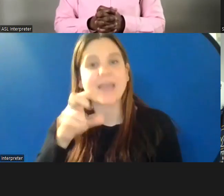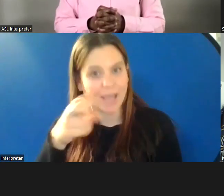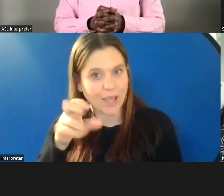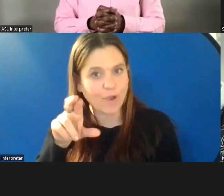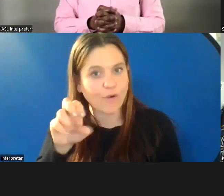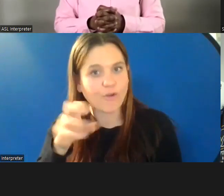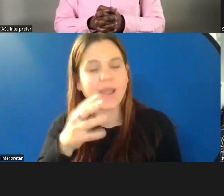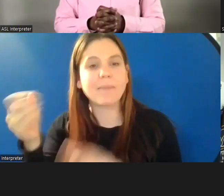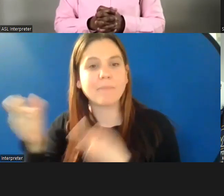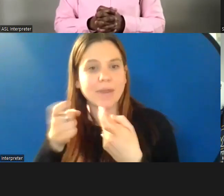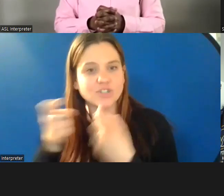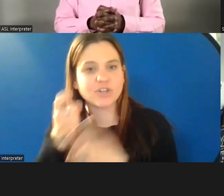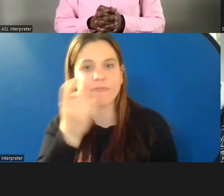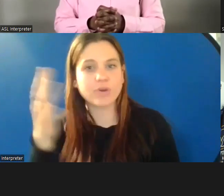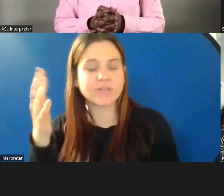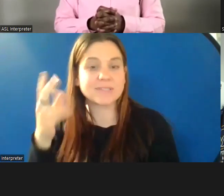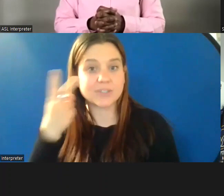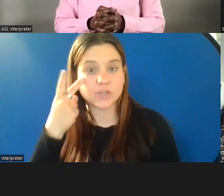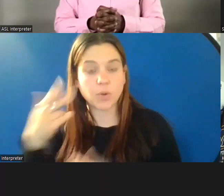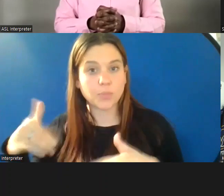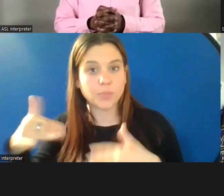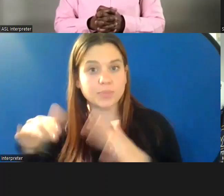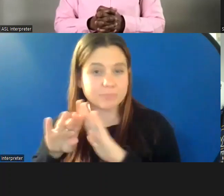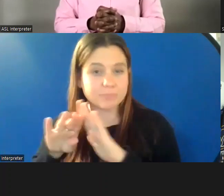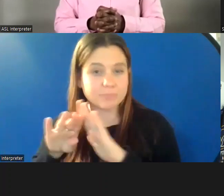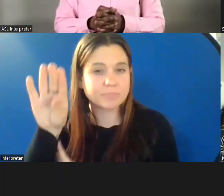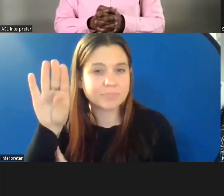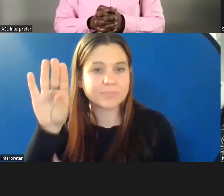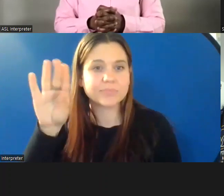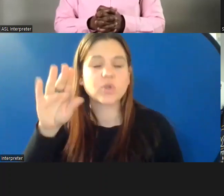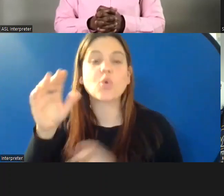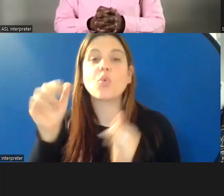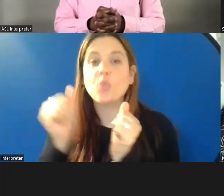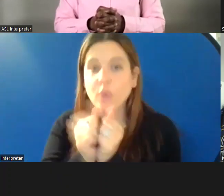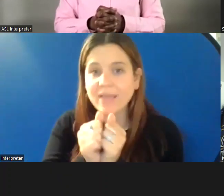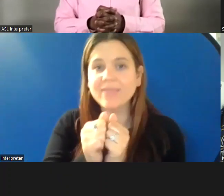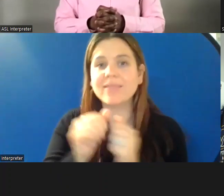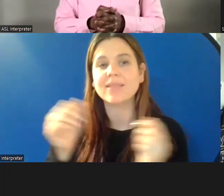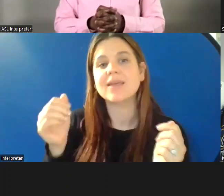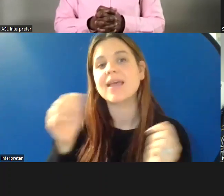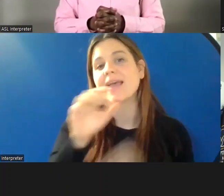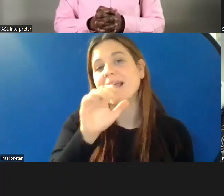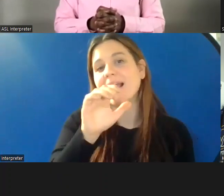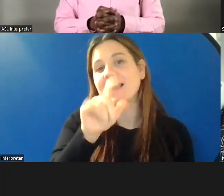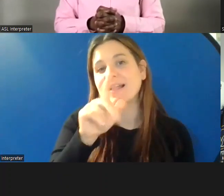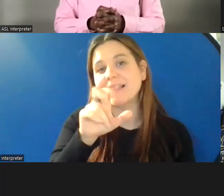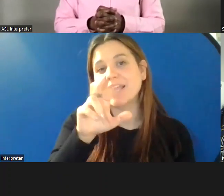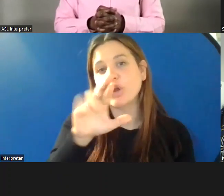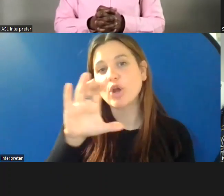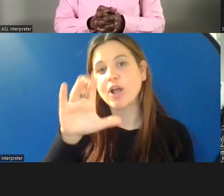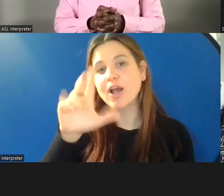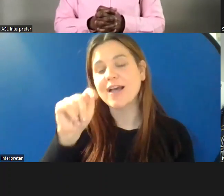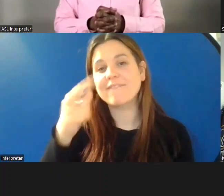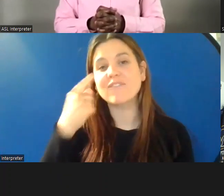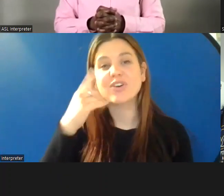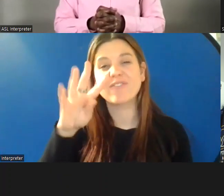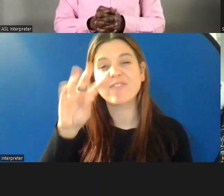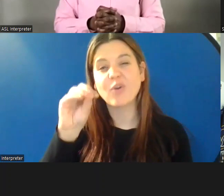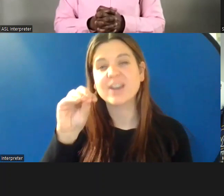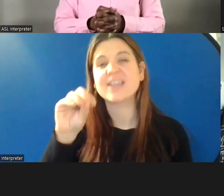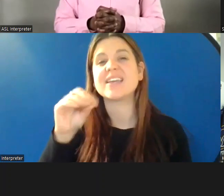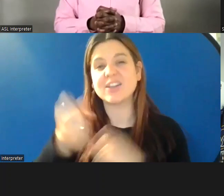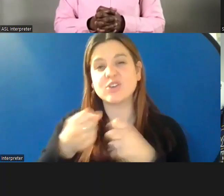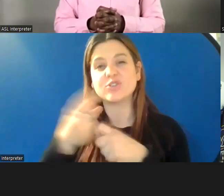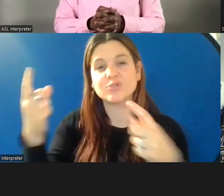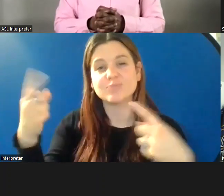found peak densities following clear cuts 20 to 40 years old, with good density of